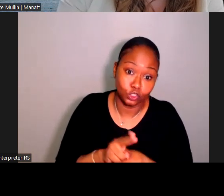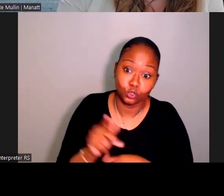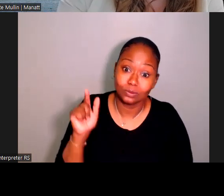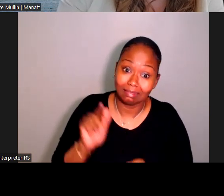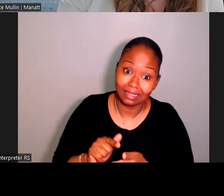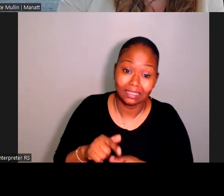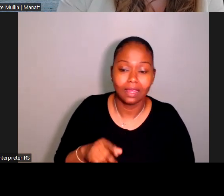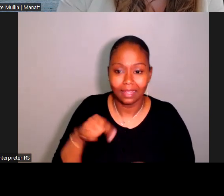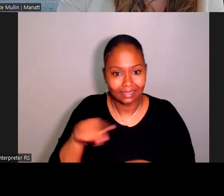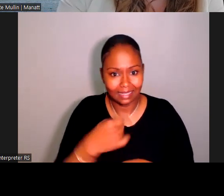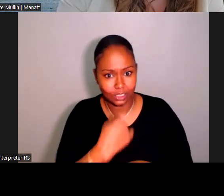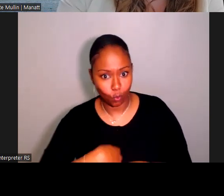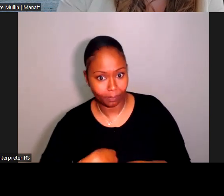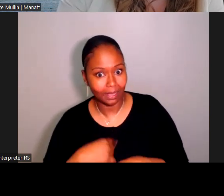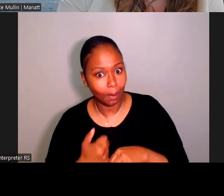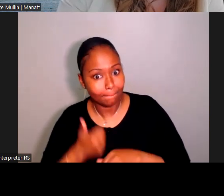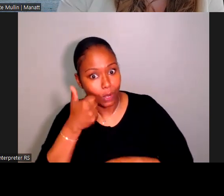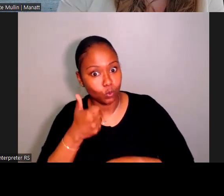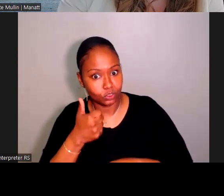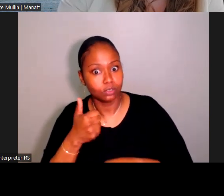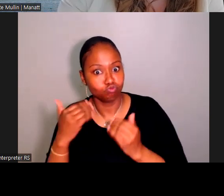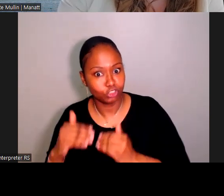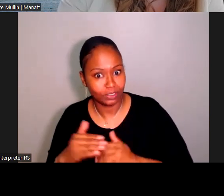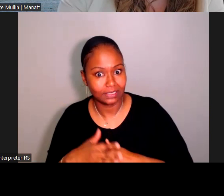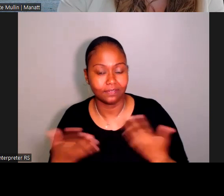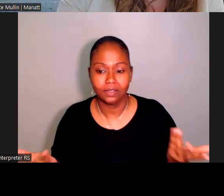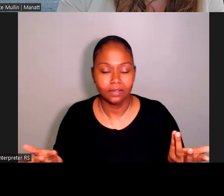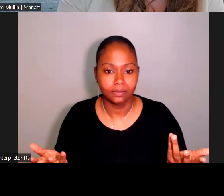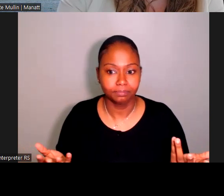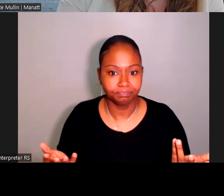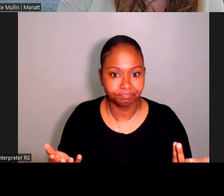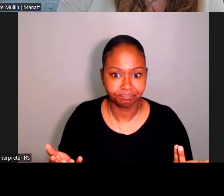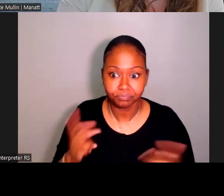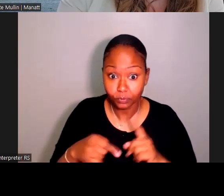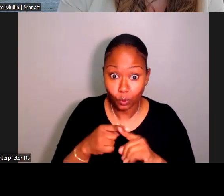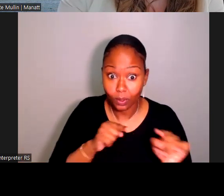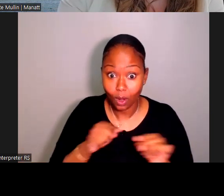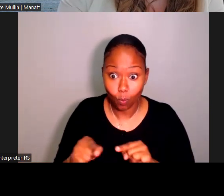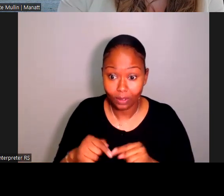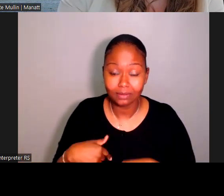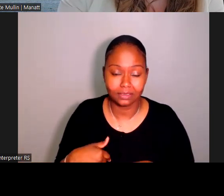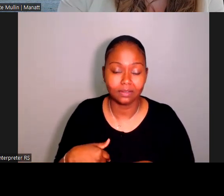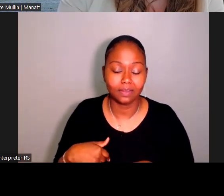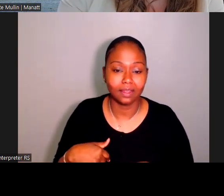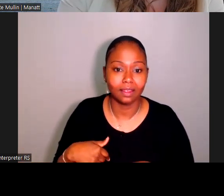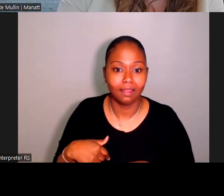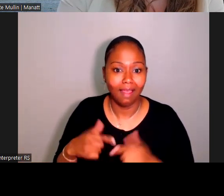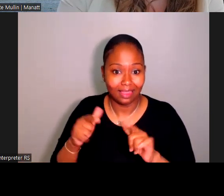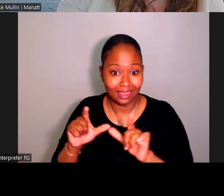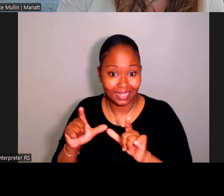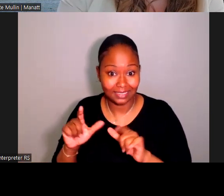to use most restrictive. And when I went to the licensing agency, who in my case is Department of Social